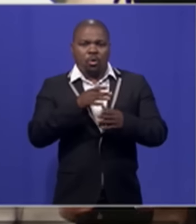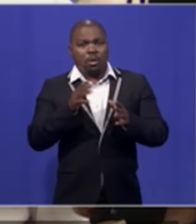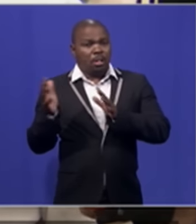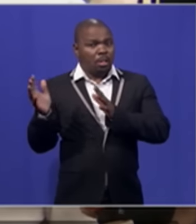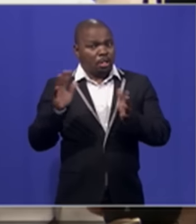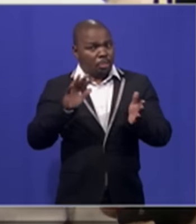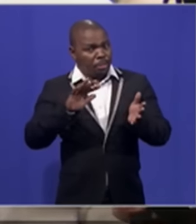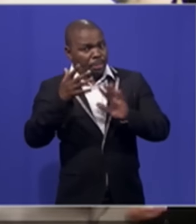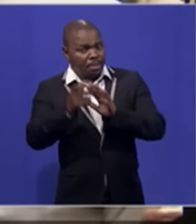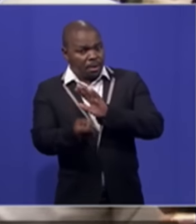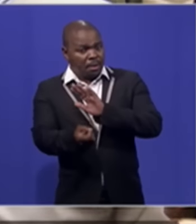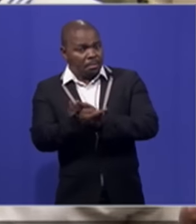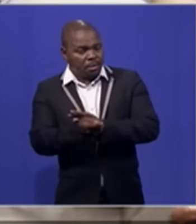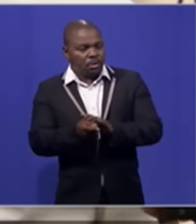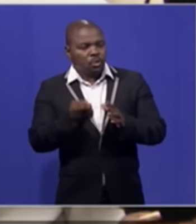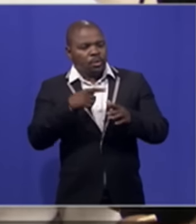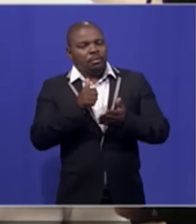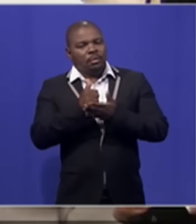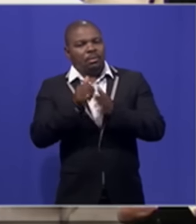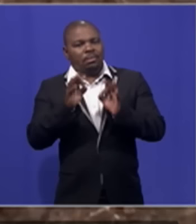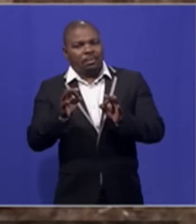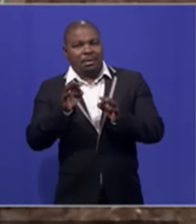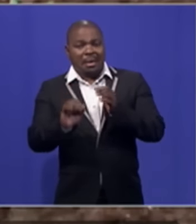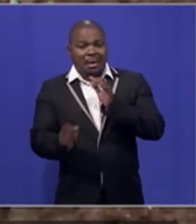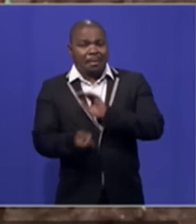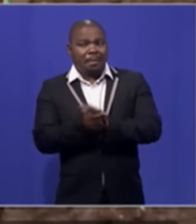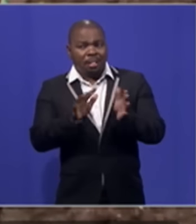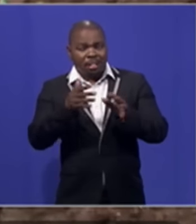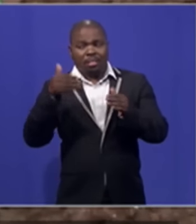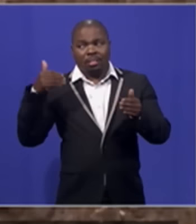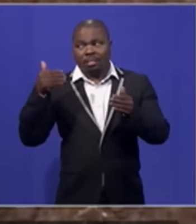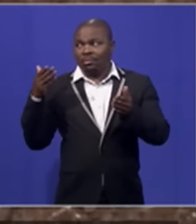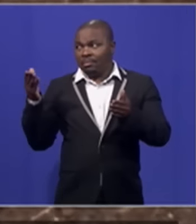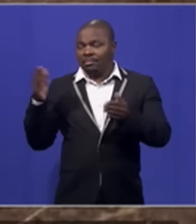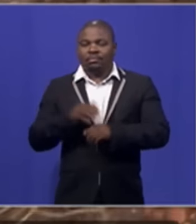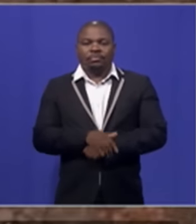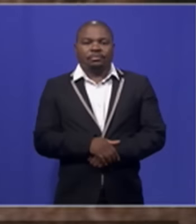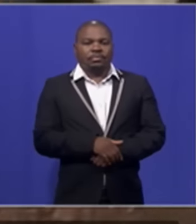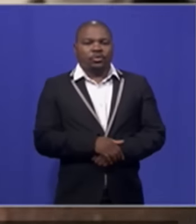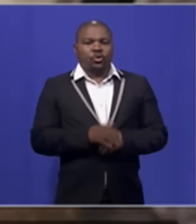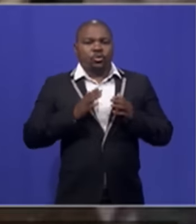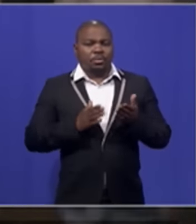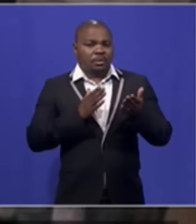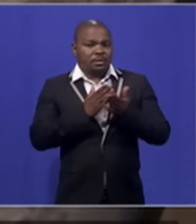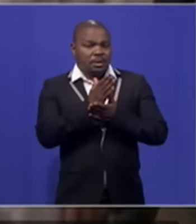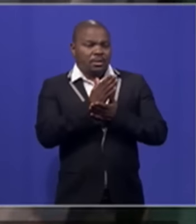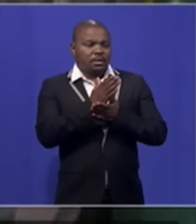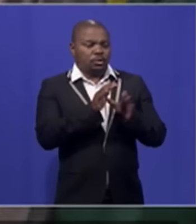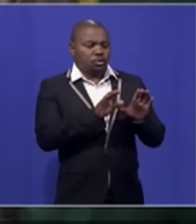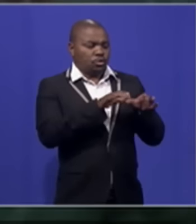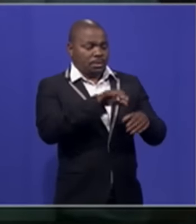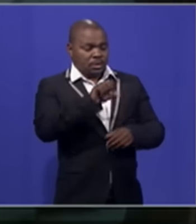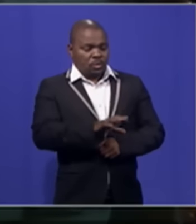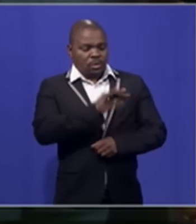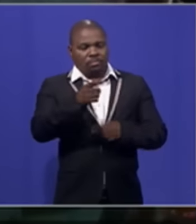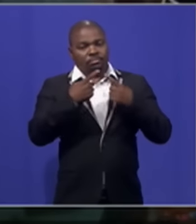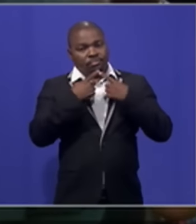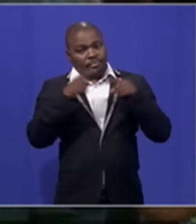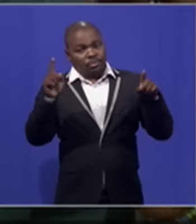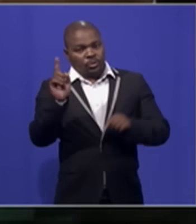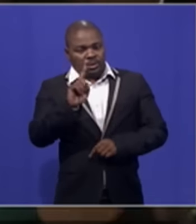disasters that continue to befall us. Komishene ya ditokelo tsa botho Afrika Borwa e phatlaladitse